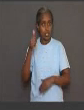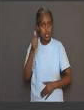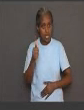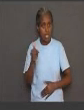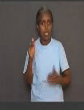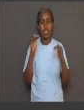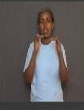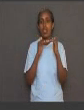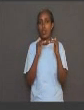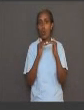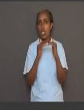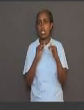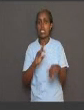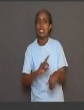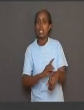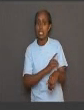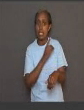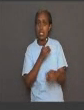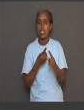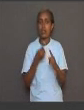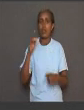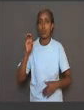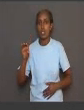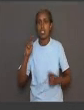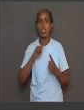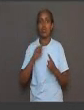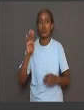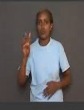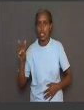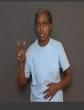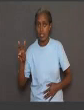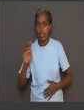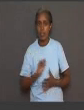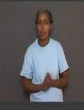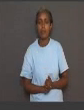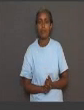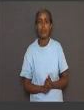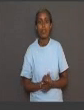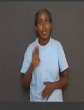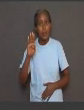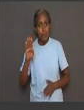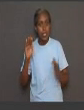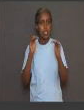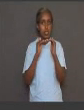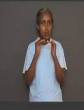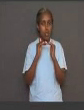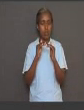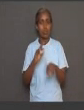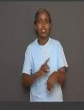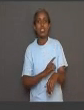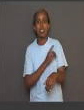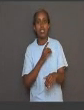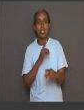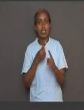is equal to the distance from C to V. B is equal to the